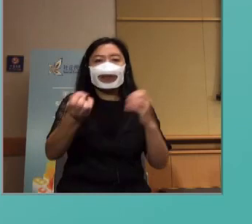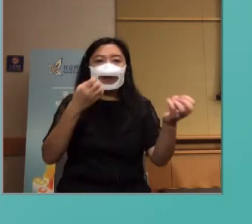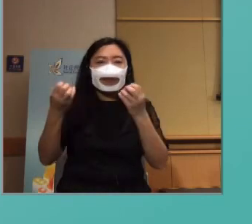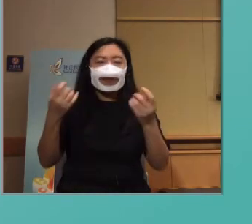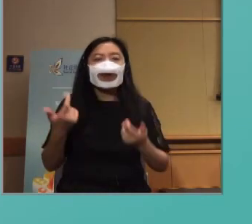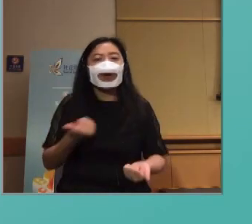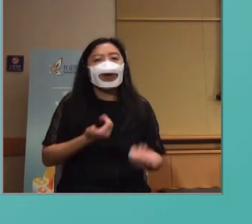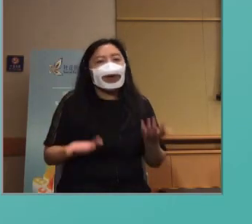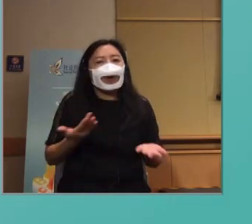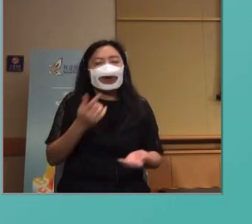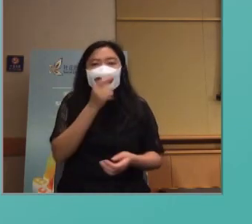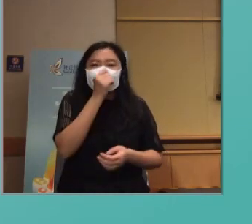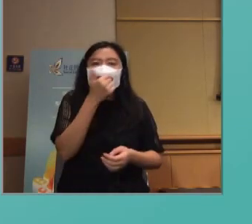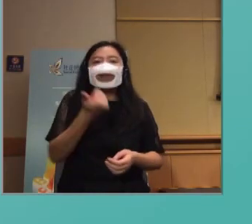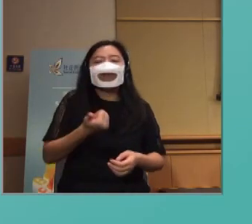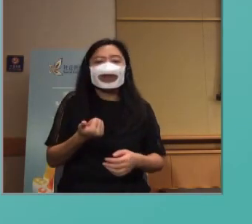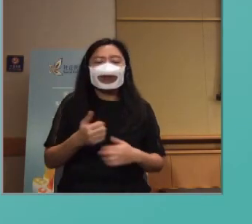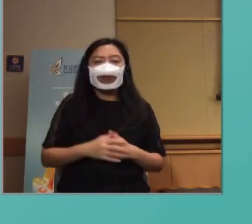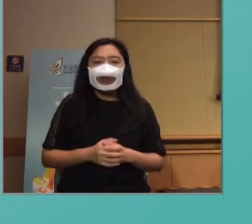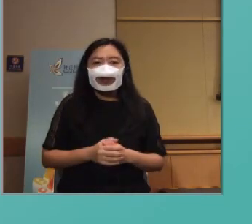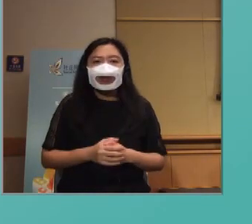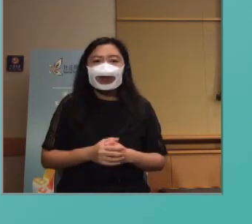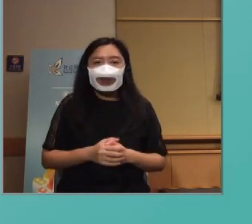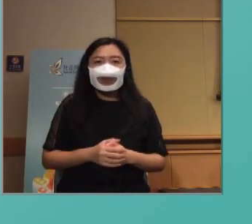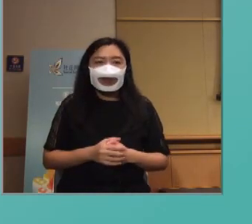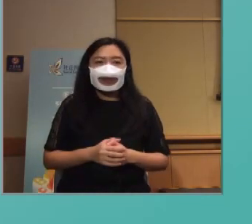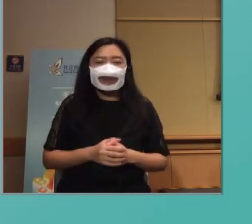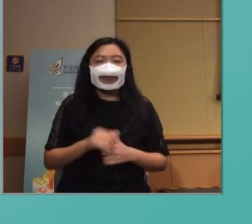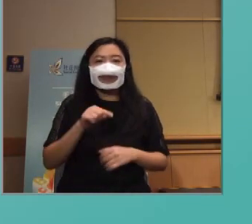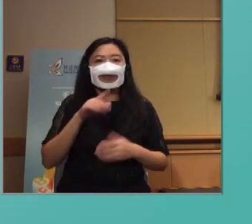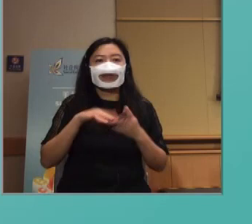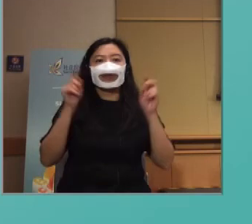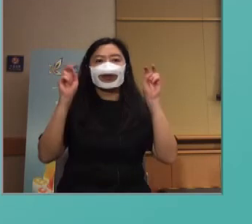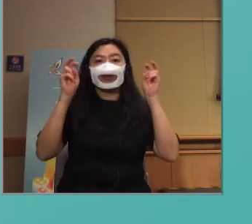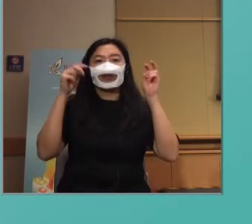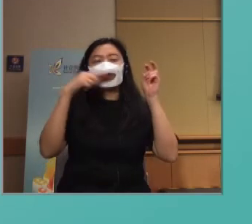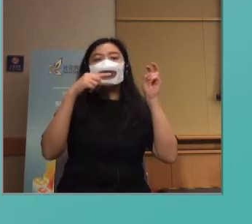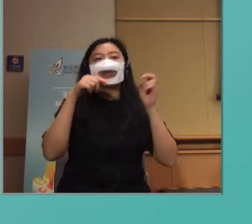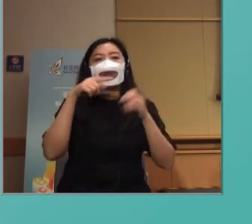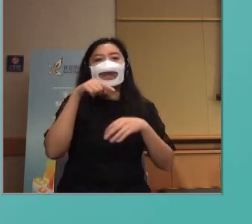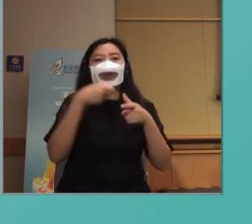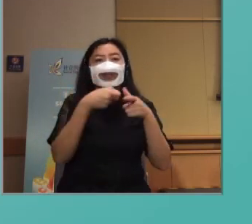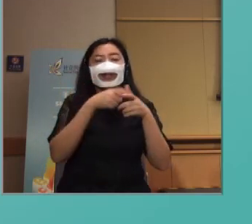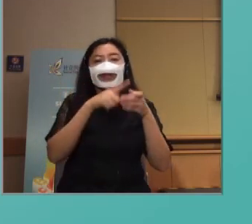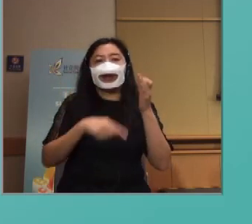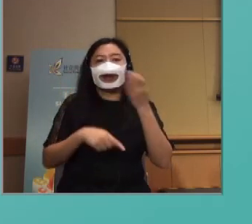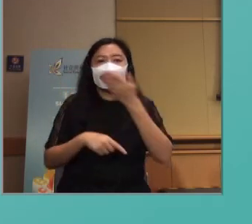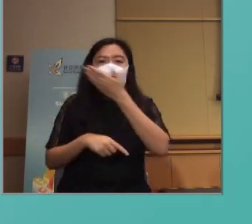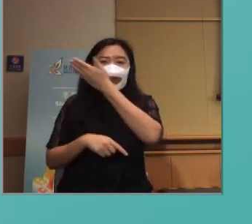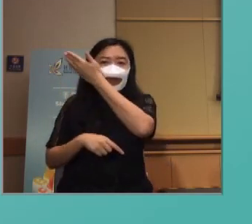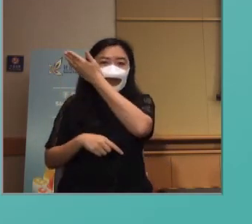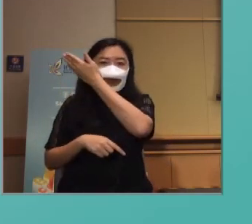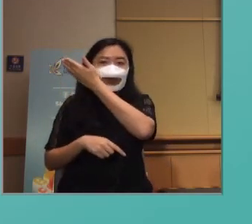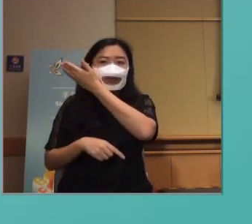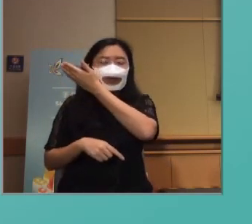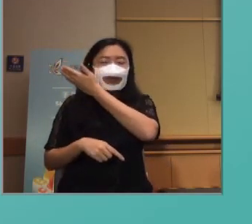the space of the non-fungible token world, Animoca Brands has basically been building in the last 5 years. We are sort of investing in the